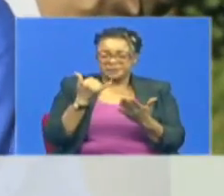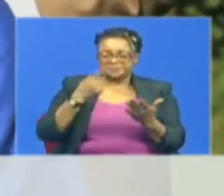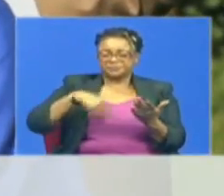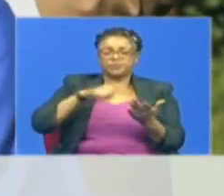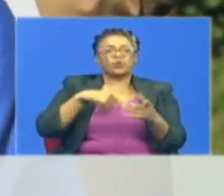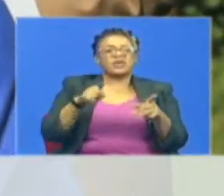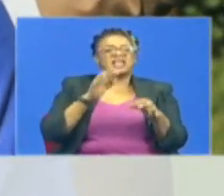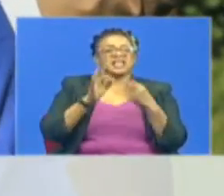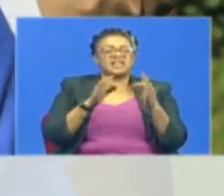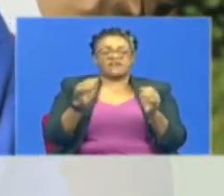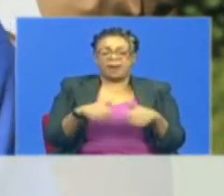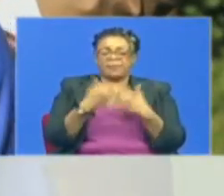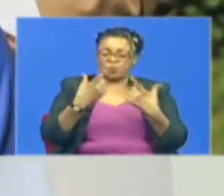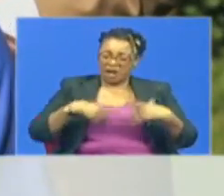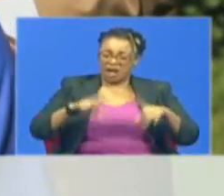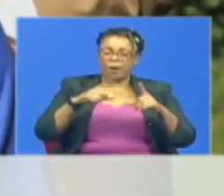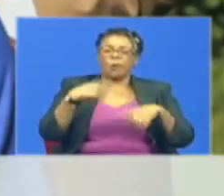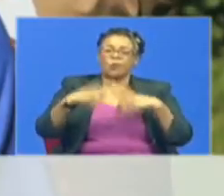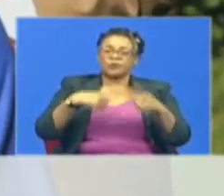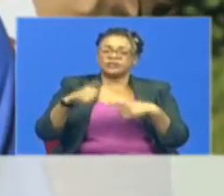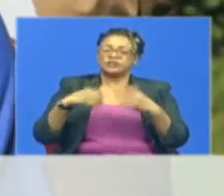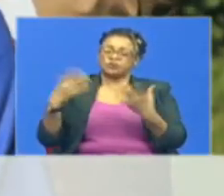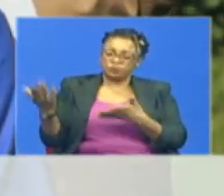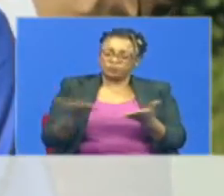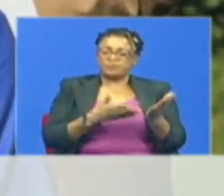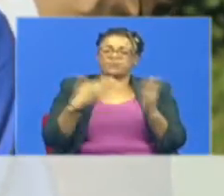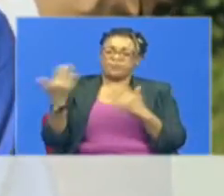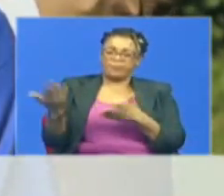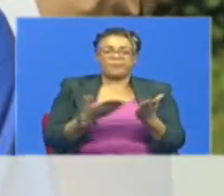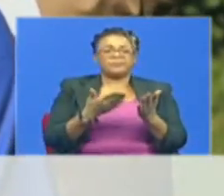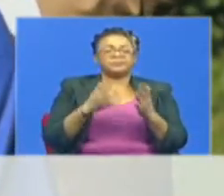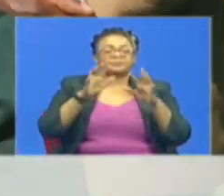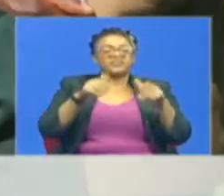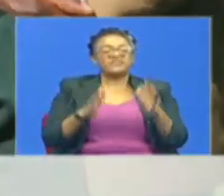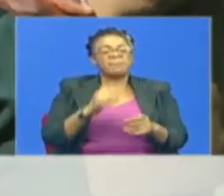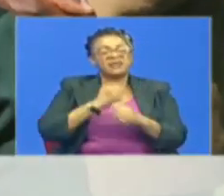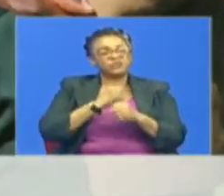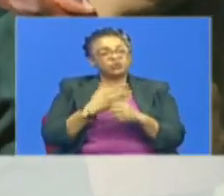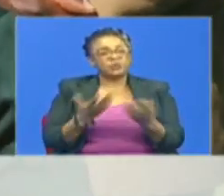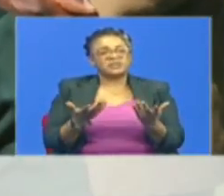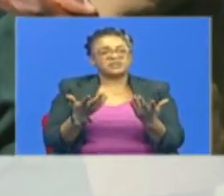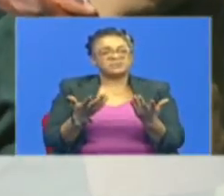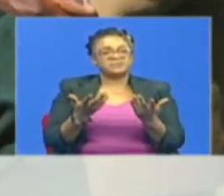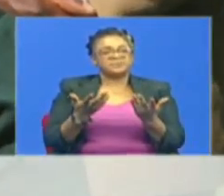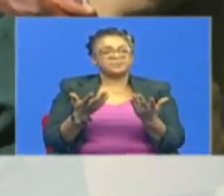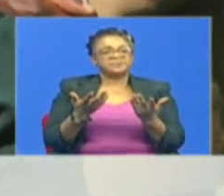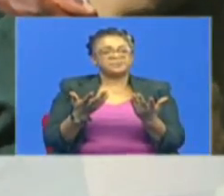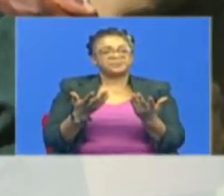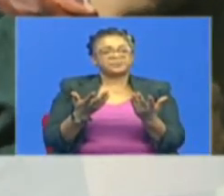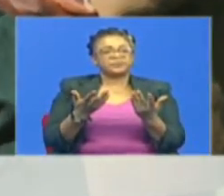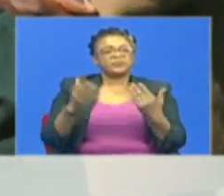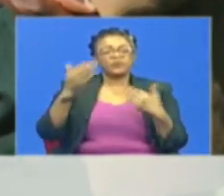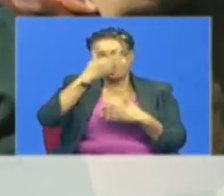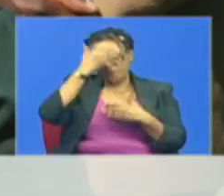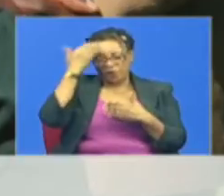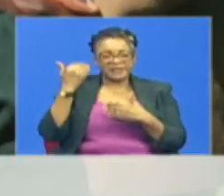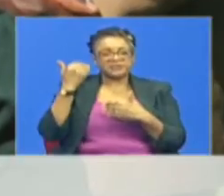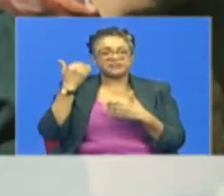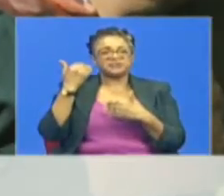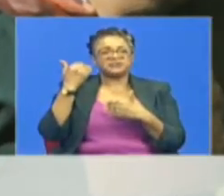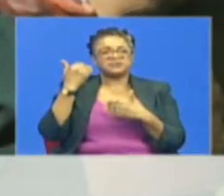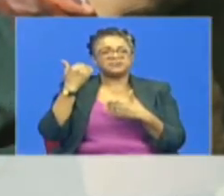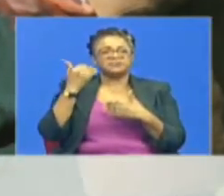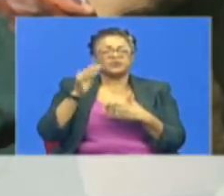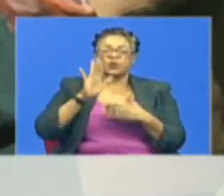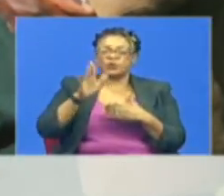sukari tutairuhusu iendelee kuingia, wakulima wetu watakuwa namna gani? Wao wamesahau wakulima ambao walianza na wao kufanya hizi vibanda